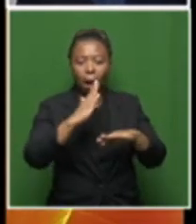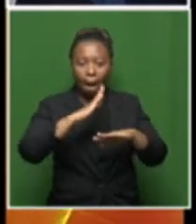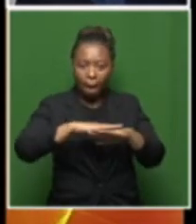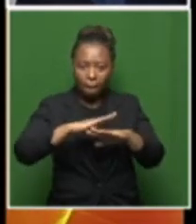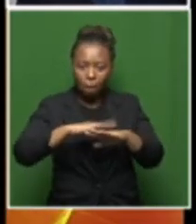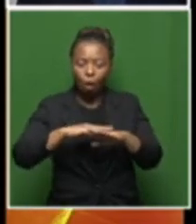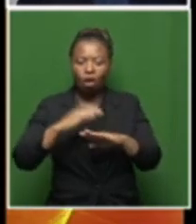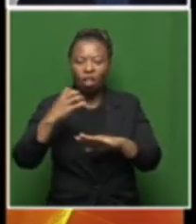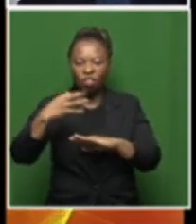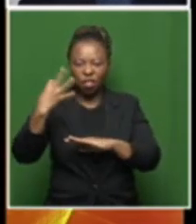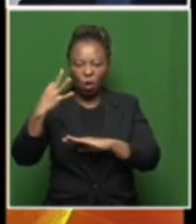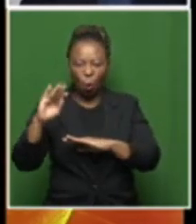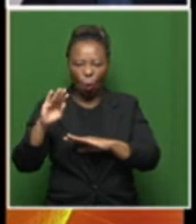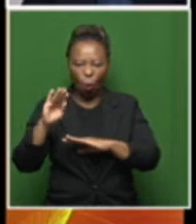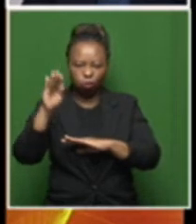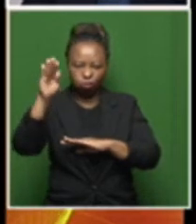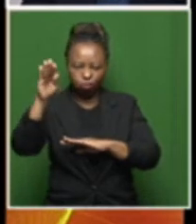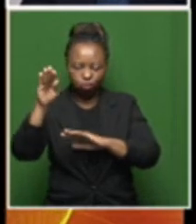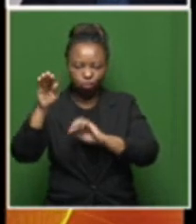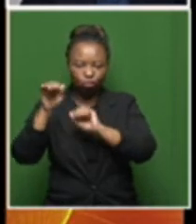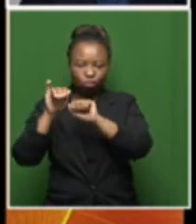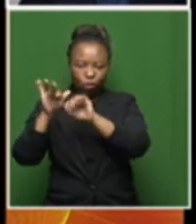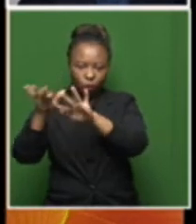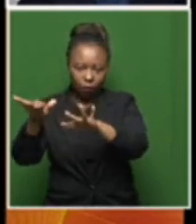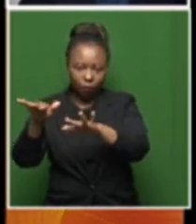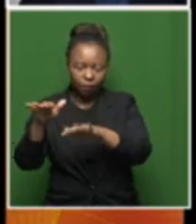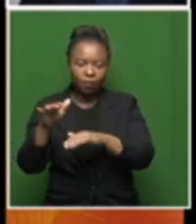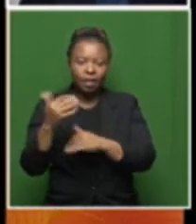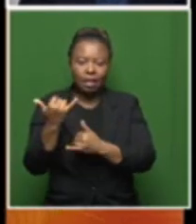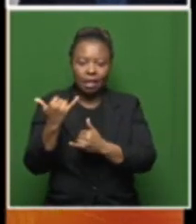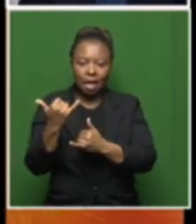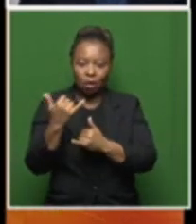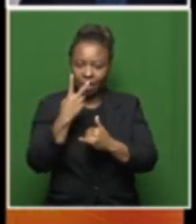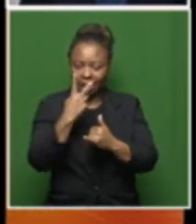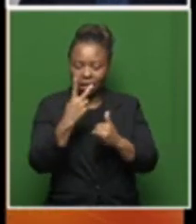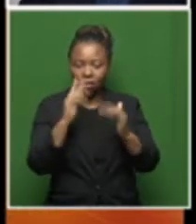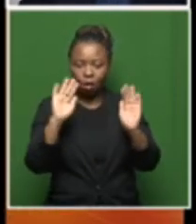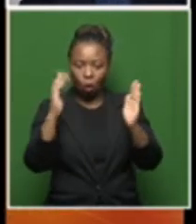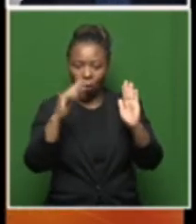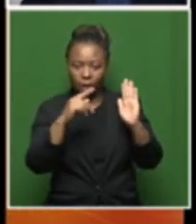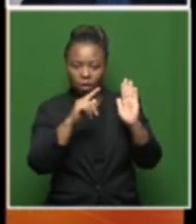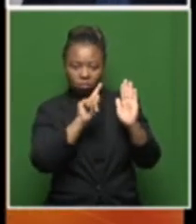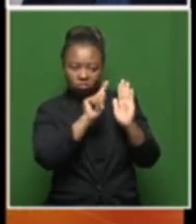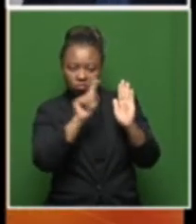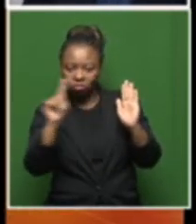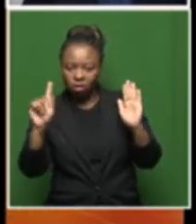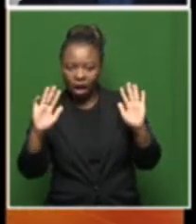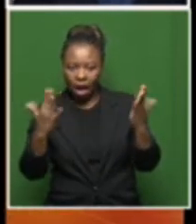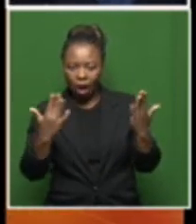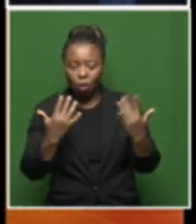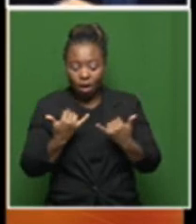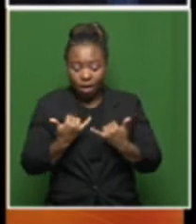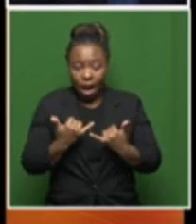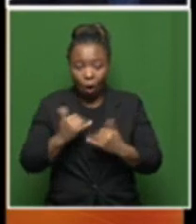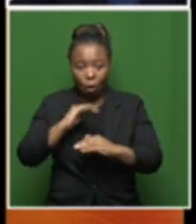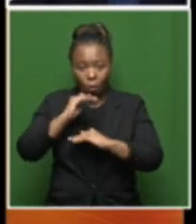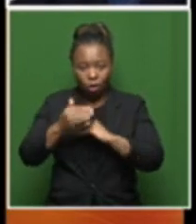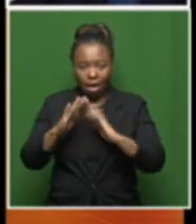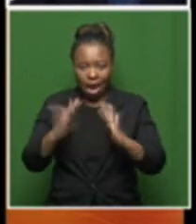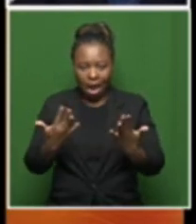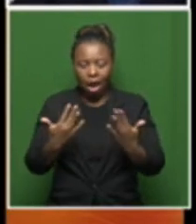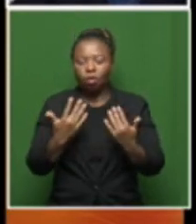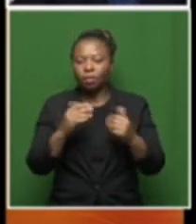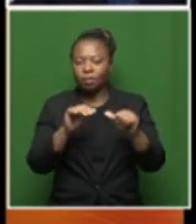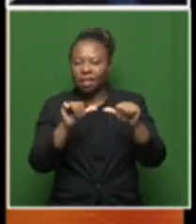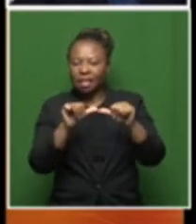delayed third wave. So the seroprevalence data does seem to bear out in terms of the protection that we have potentially about the